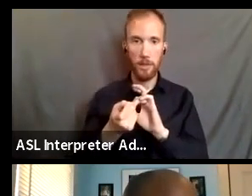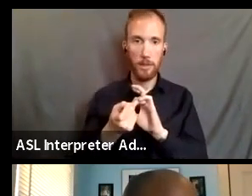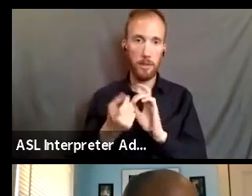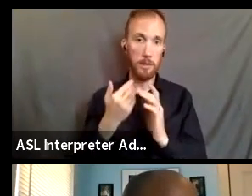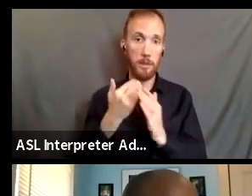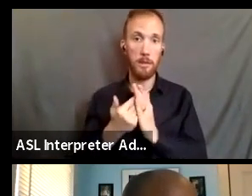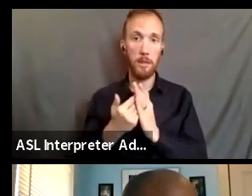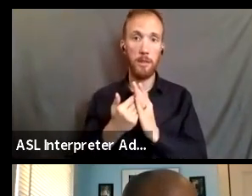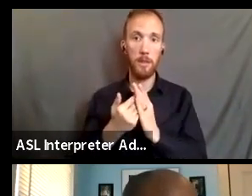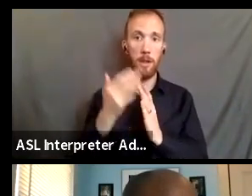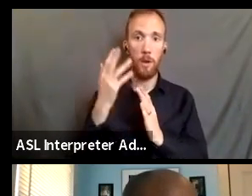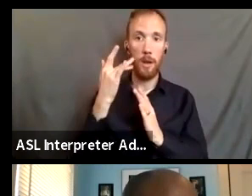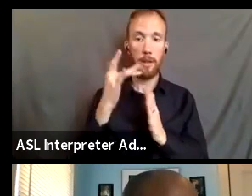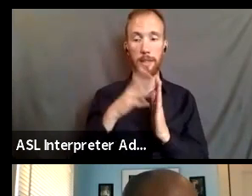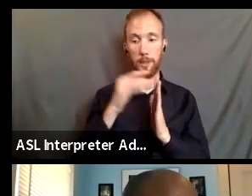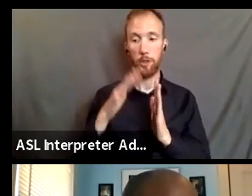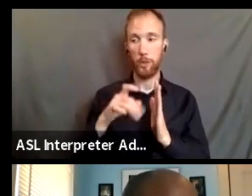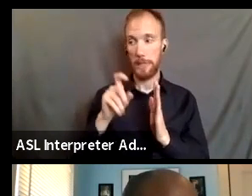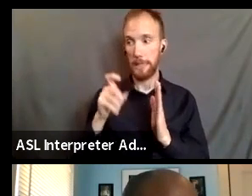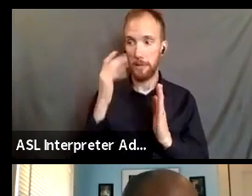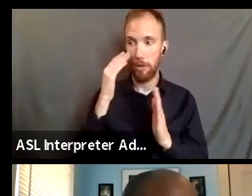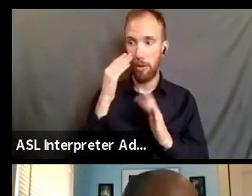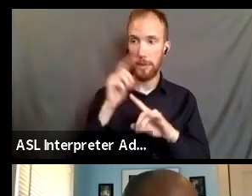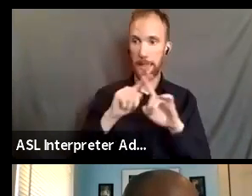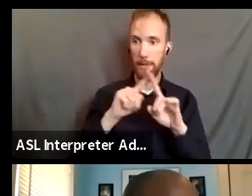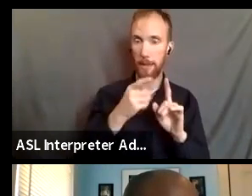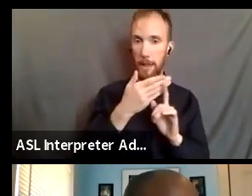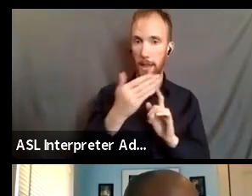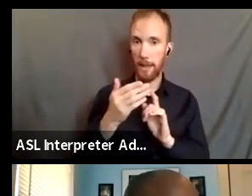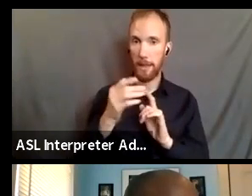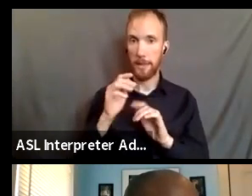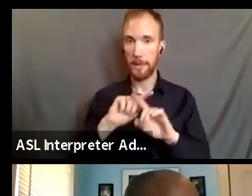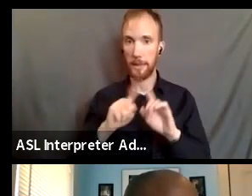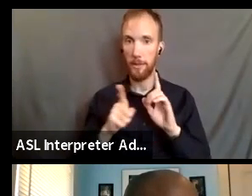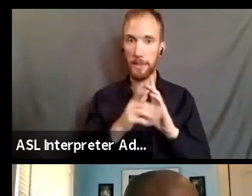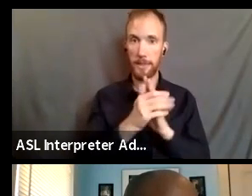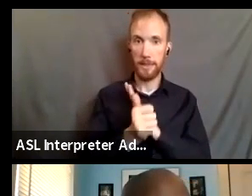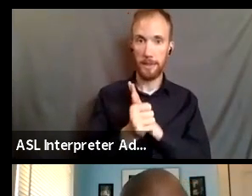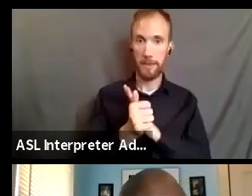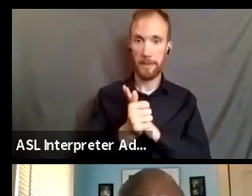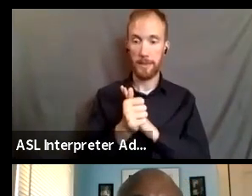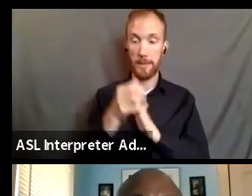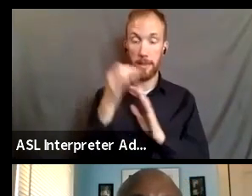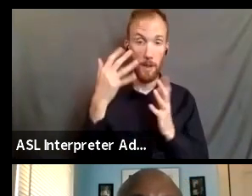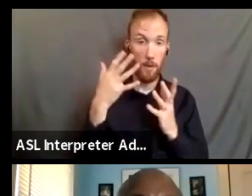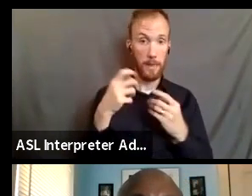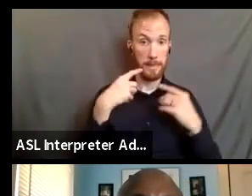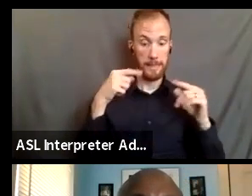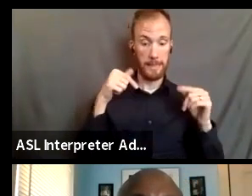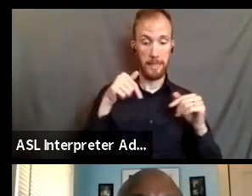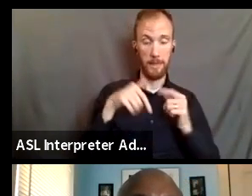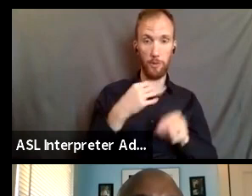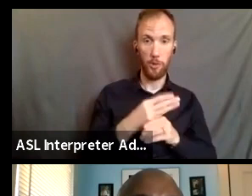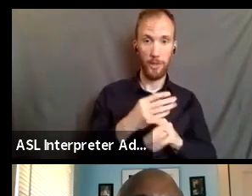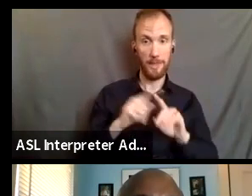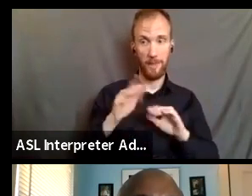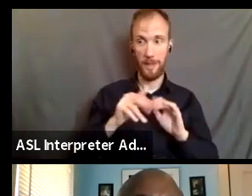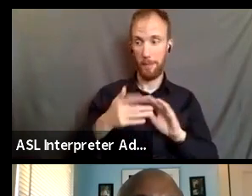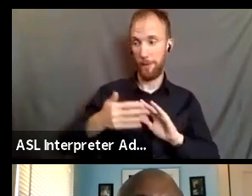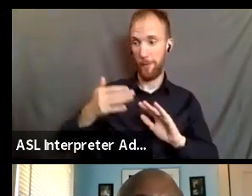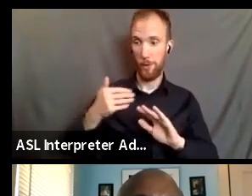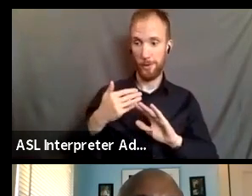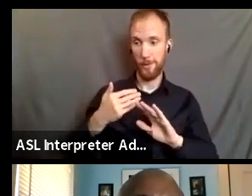things to succeed in today's world than they did before world war ii um and i think this is also an